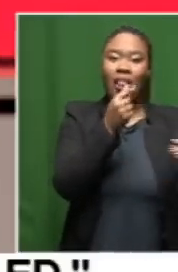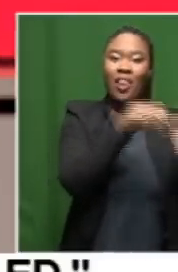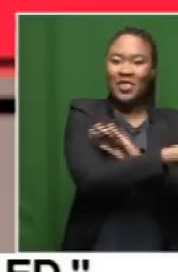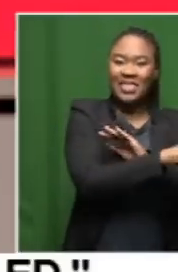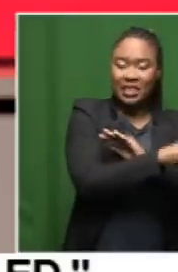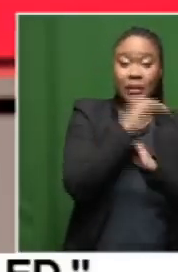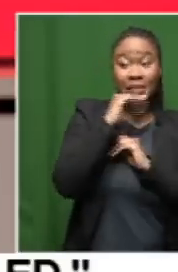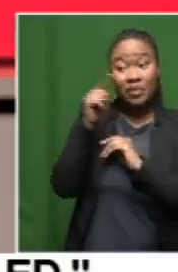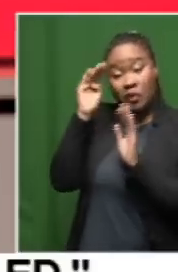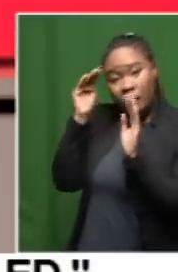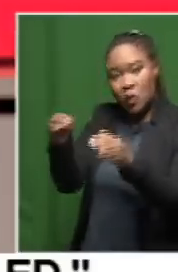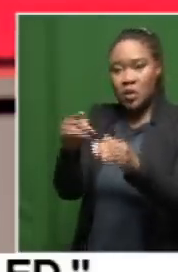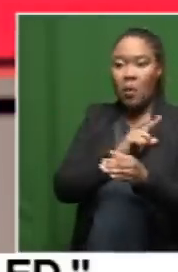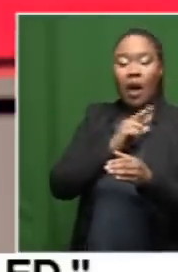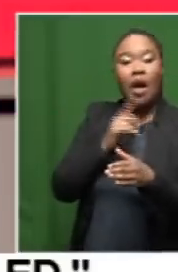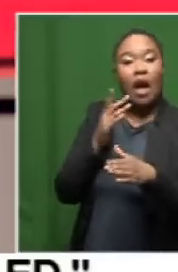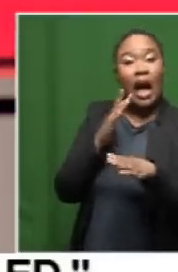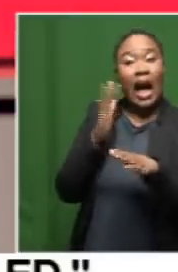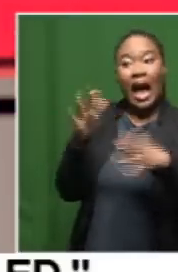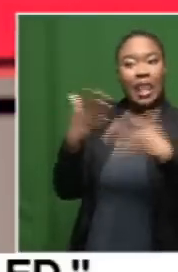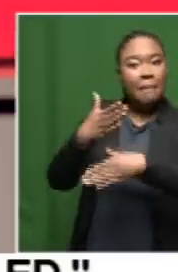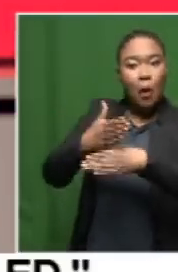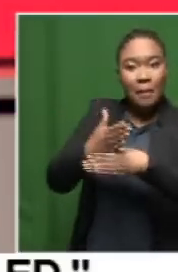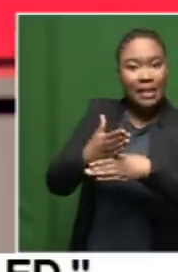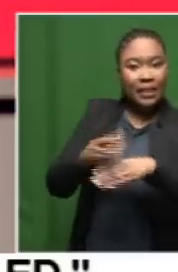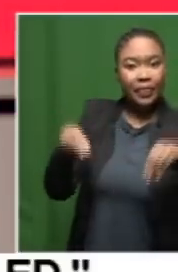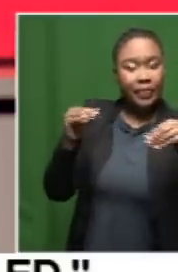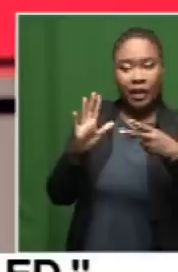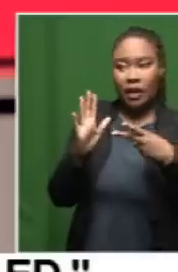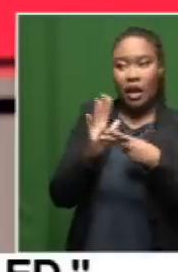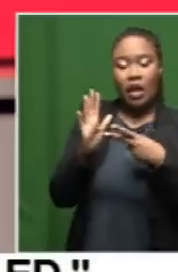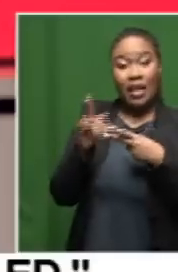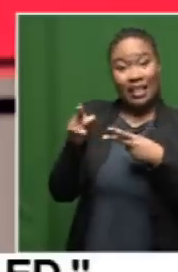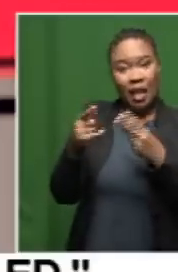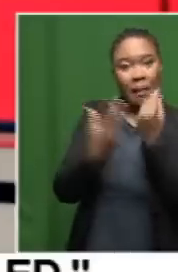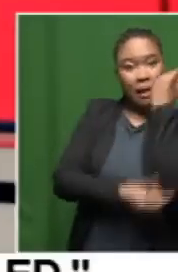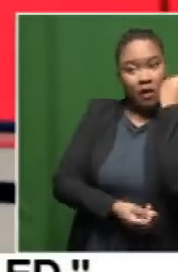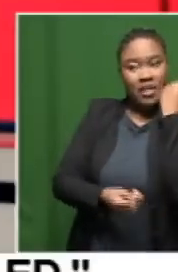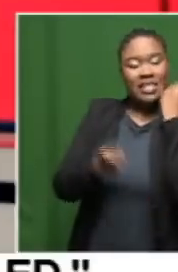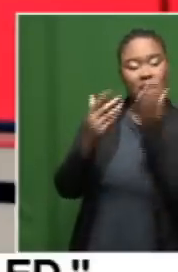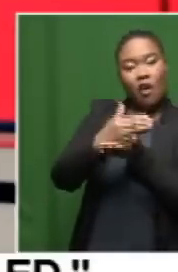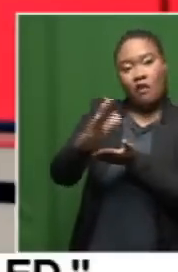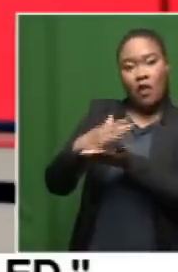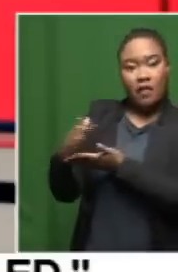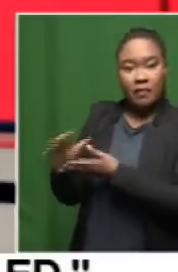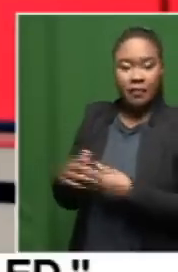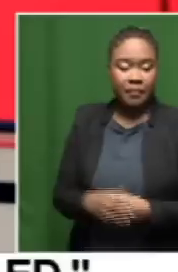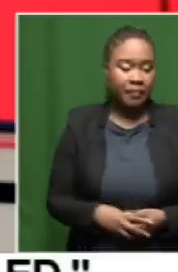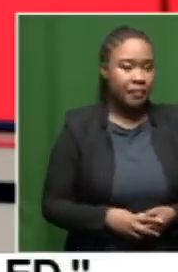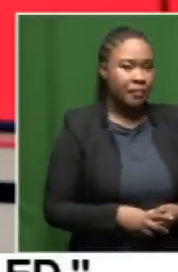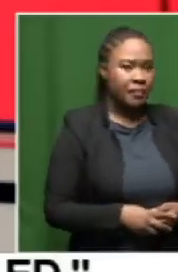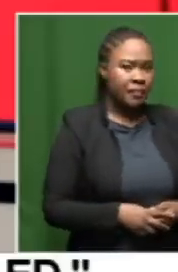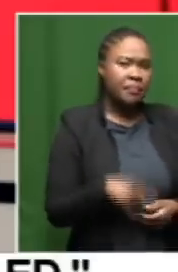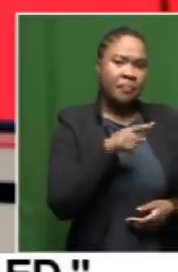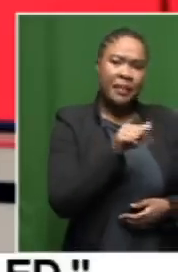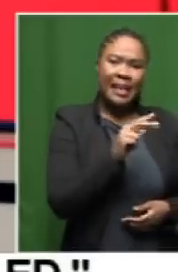that so that we tackle unemployment and poverty in communities directly, working with communities. I want to talk about your relationship with the ANC and going